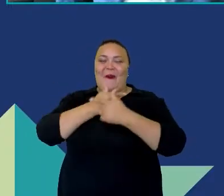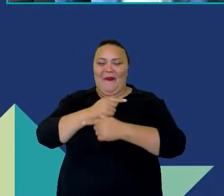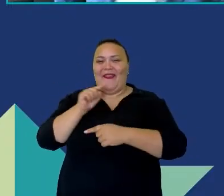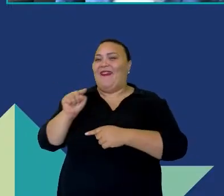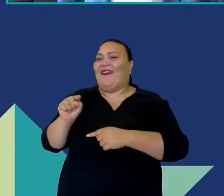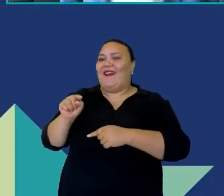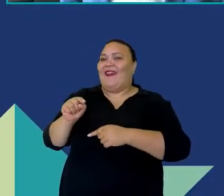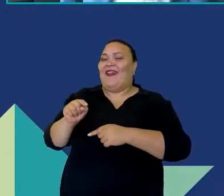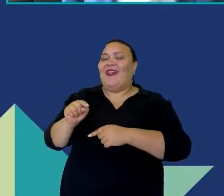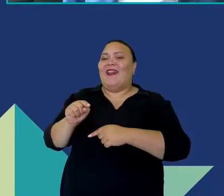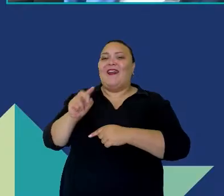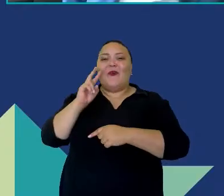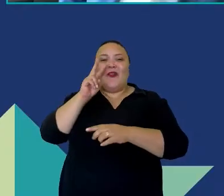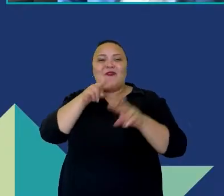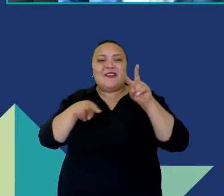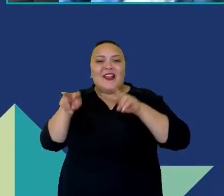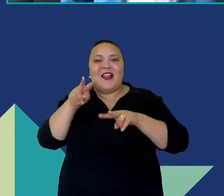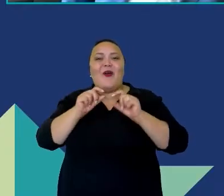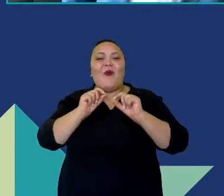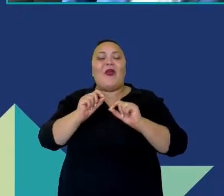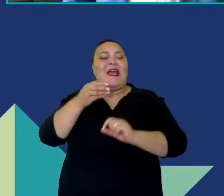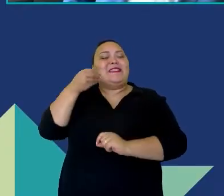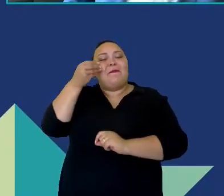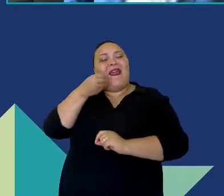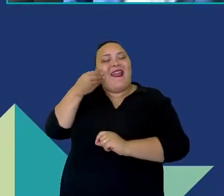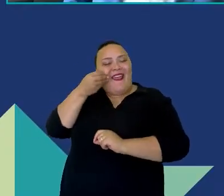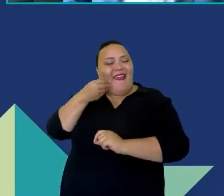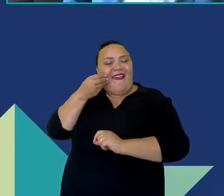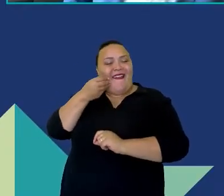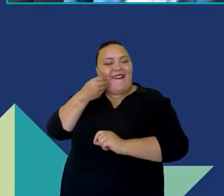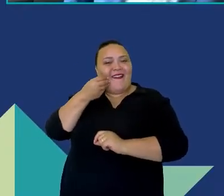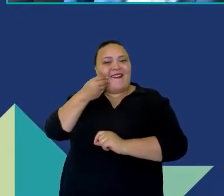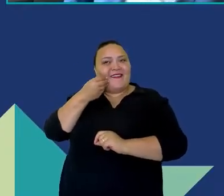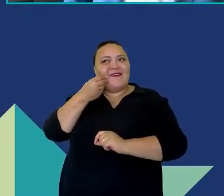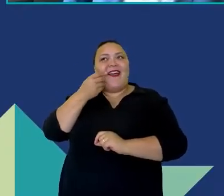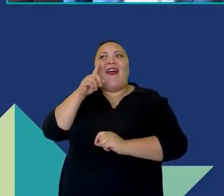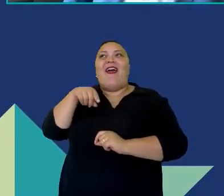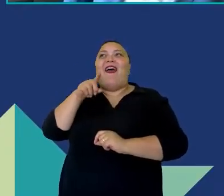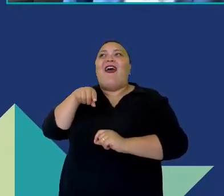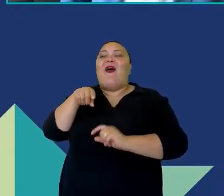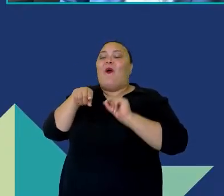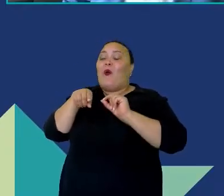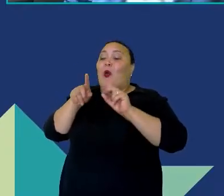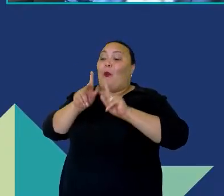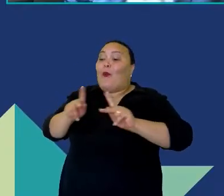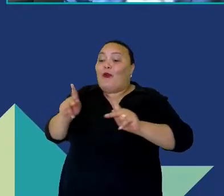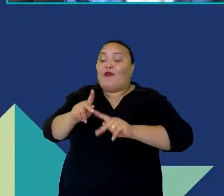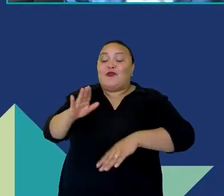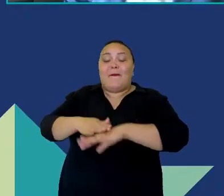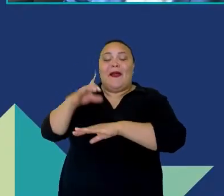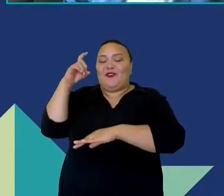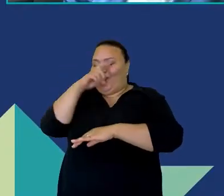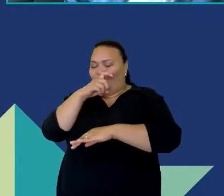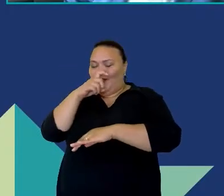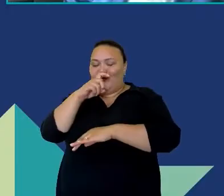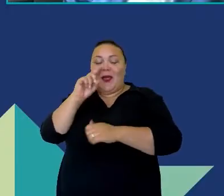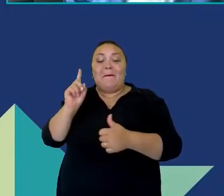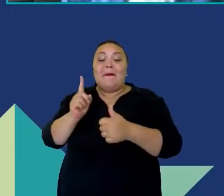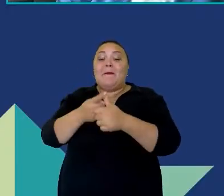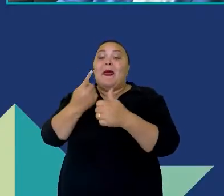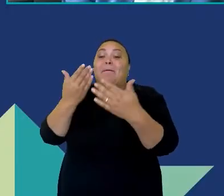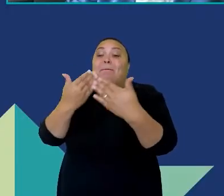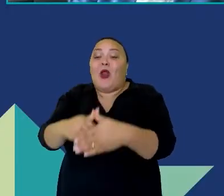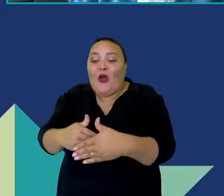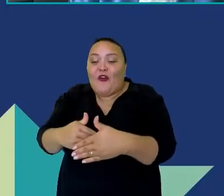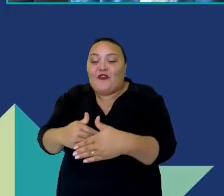teacher. It gives you the test first, and then the lesson afterwards. And it's very much true that